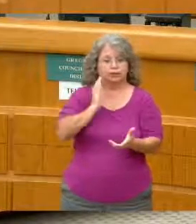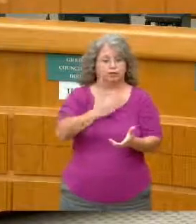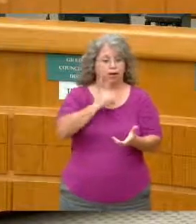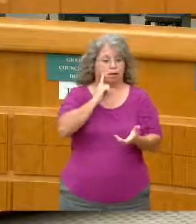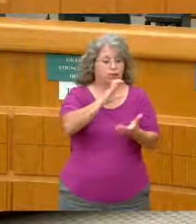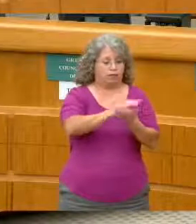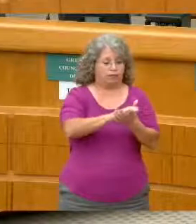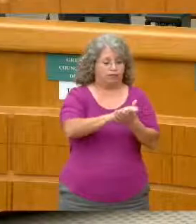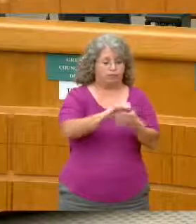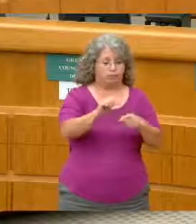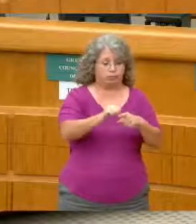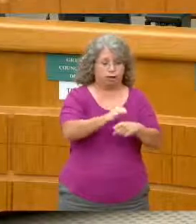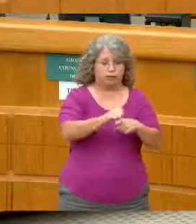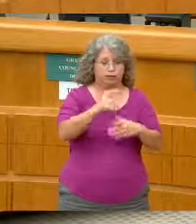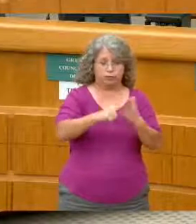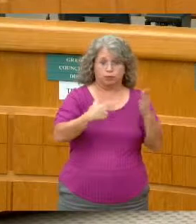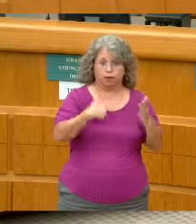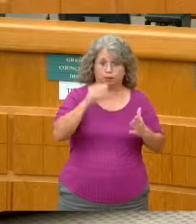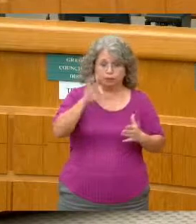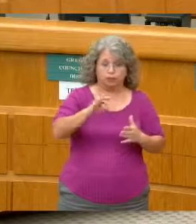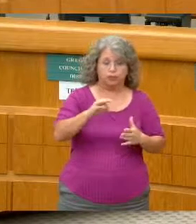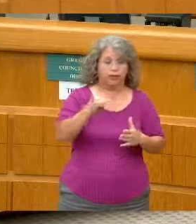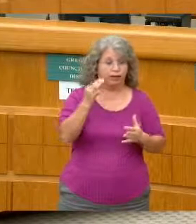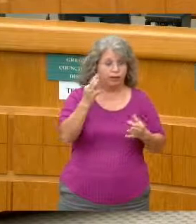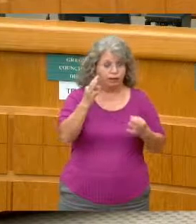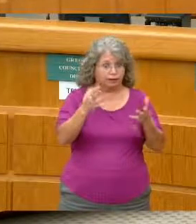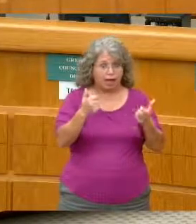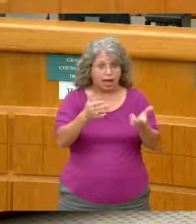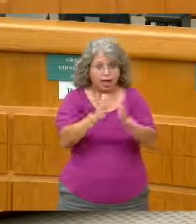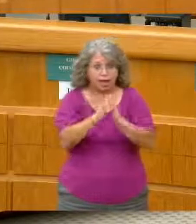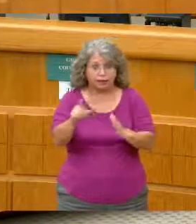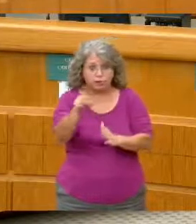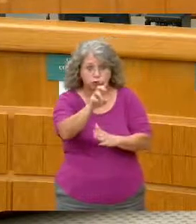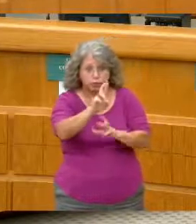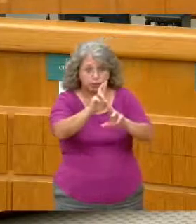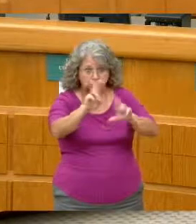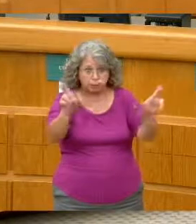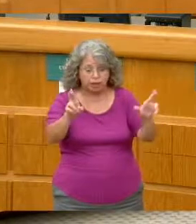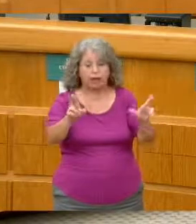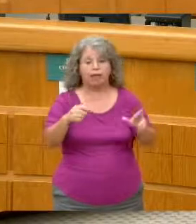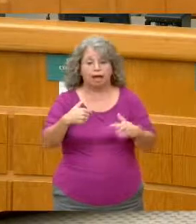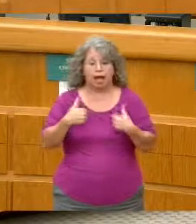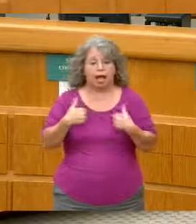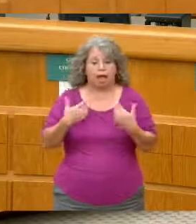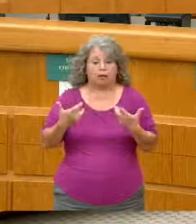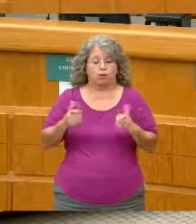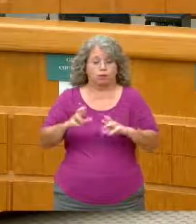our belief in practice what you preach, if I want you to be ready, I want to be ready too. So I'm initiating a